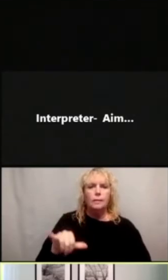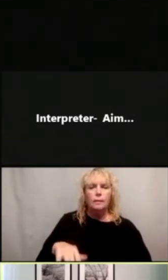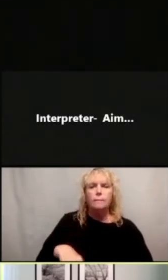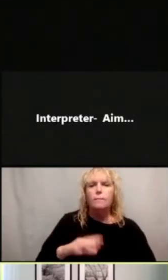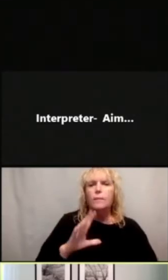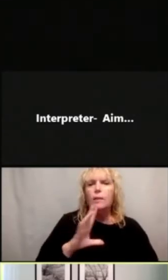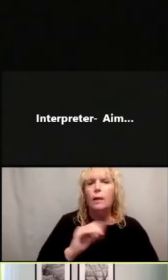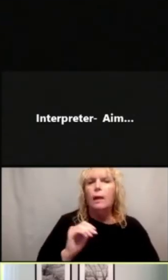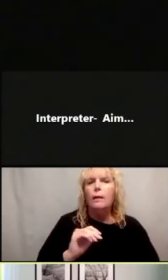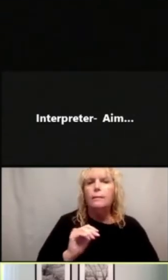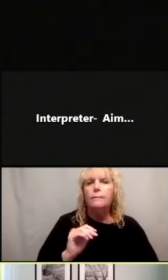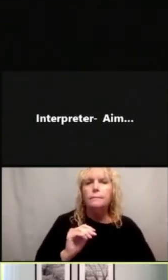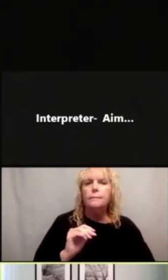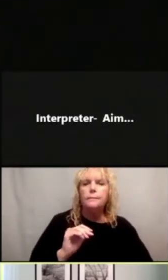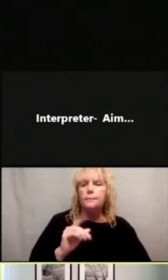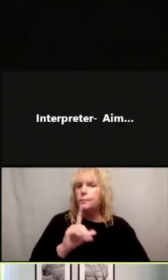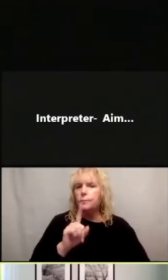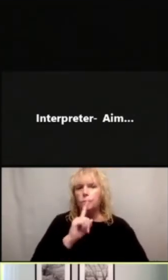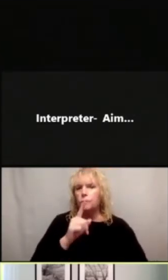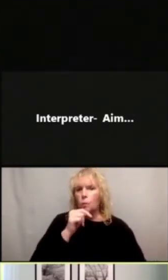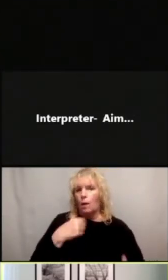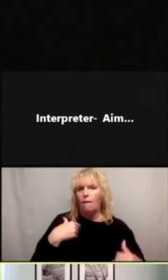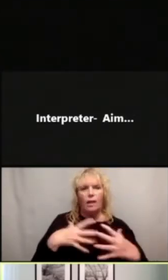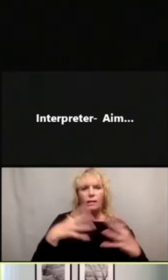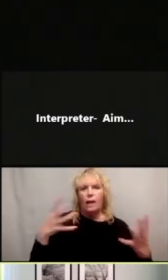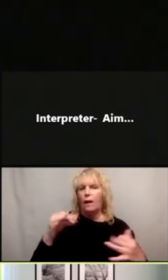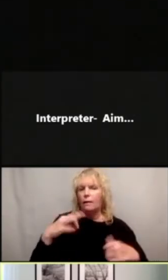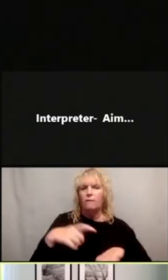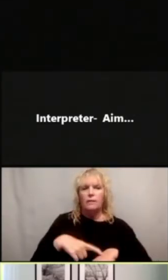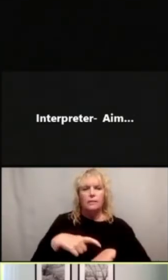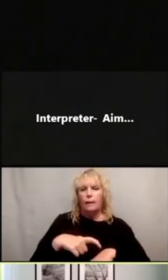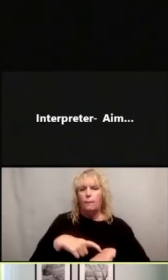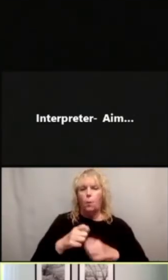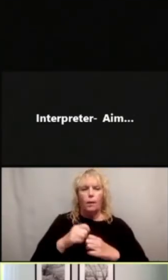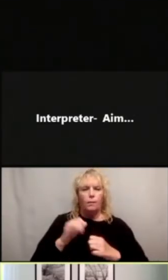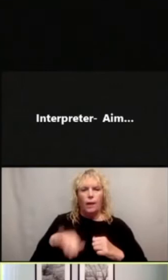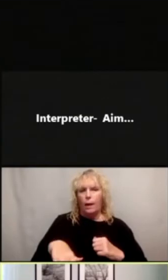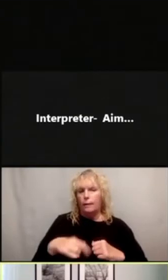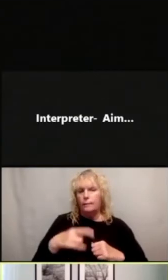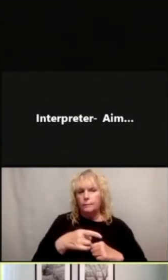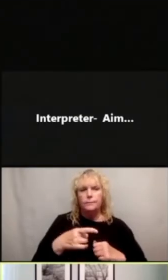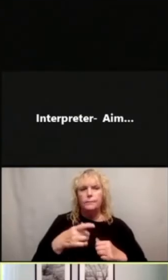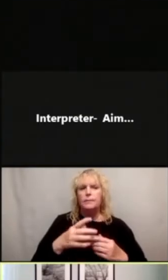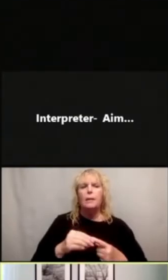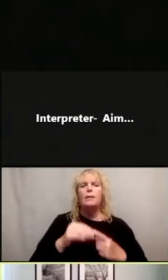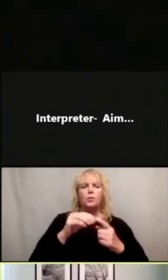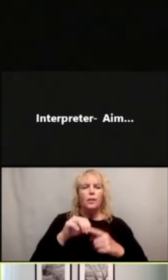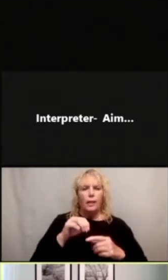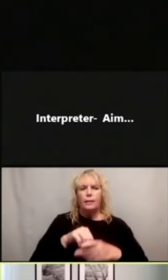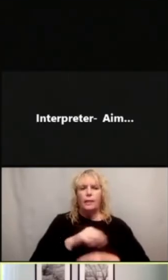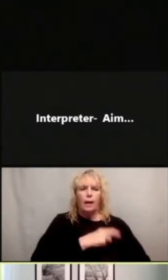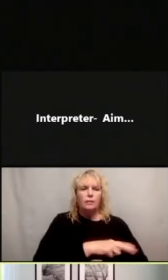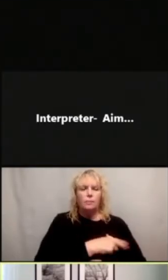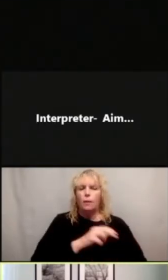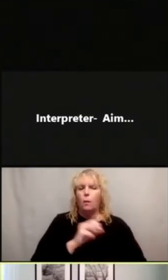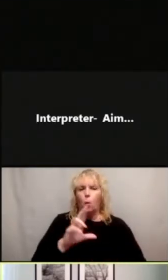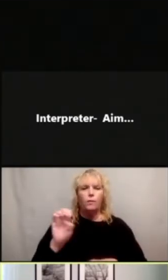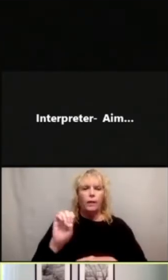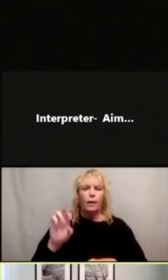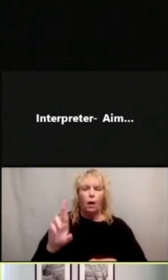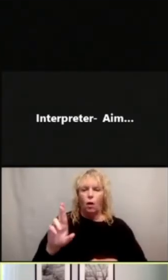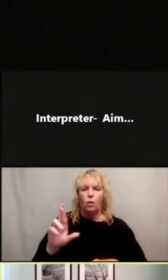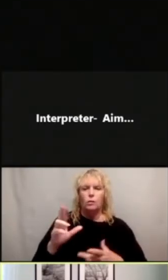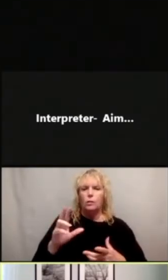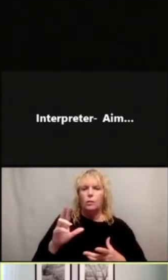providers, typically there's not much time to do that, especially in the hospital or ER setting. There's really just not time to do a true